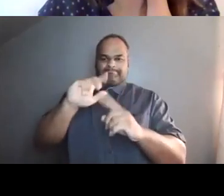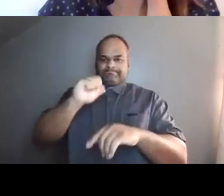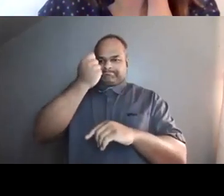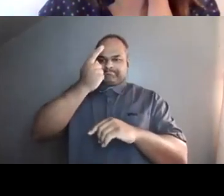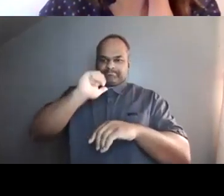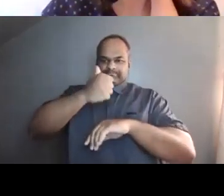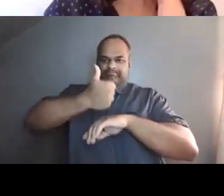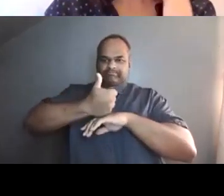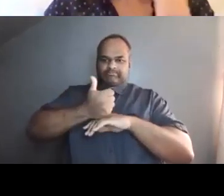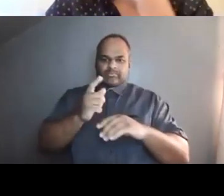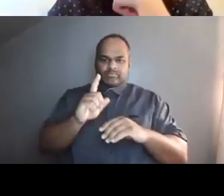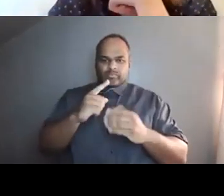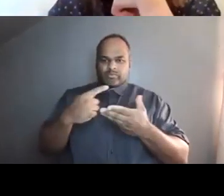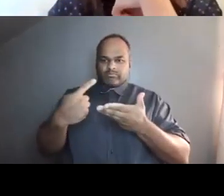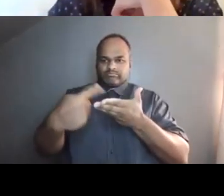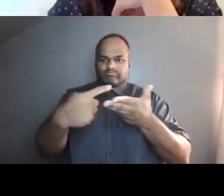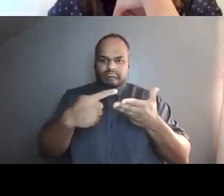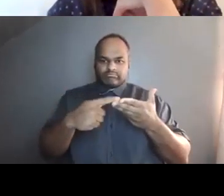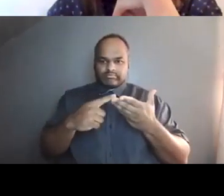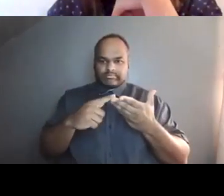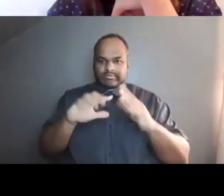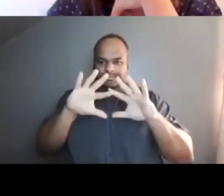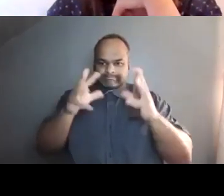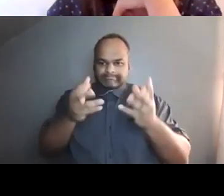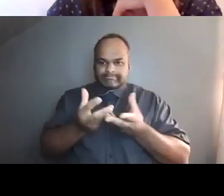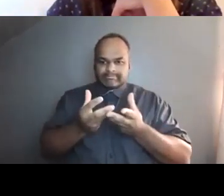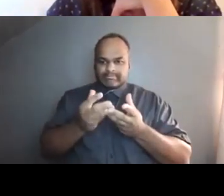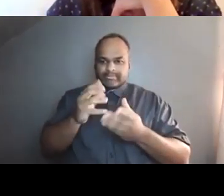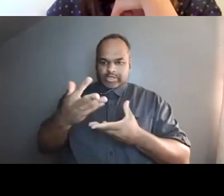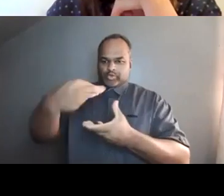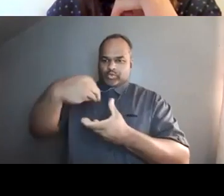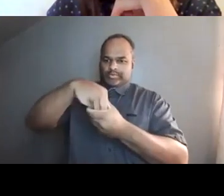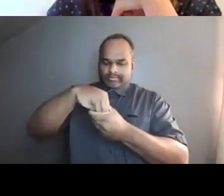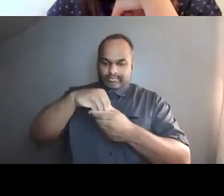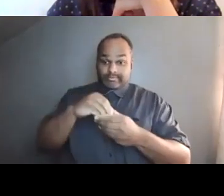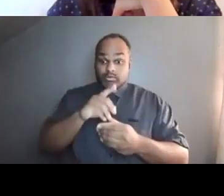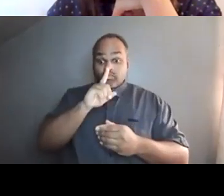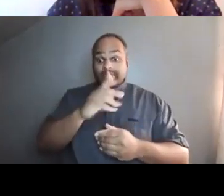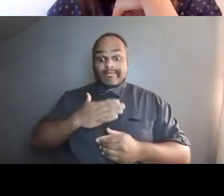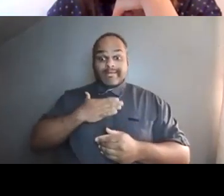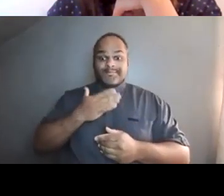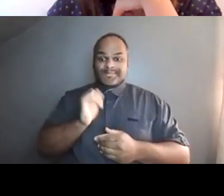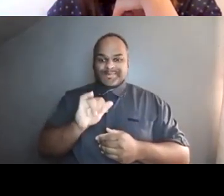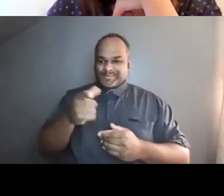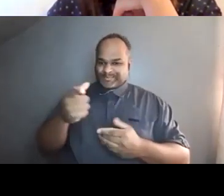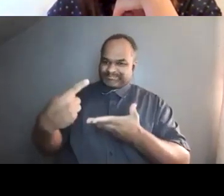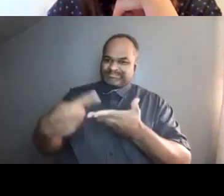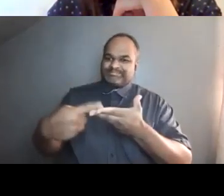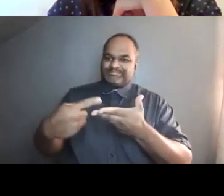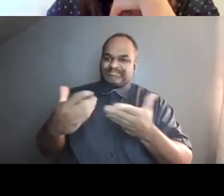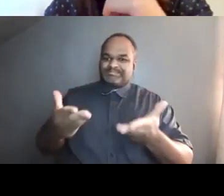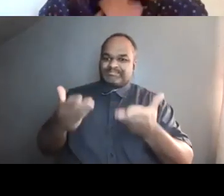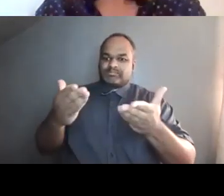ourselves in this discursive field of inclusia. And I'm also really glad that you brought up the issue